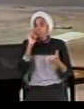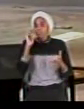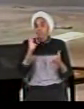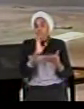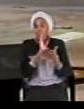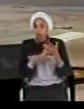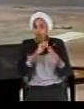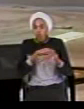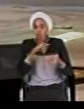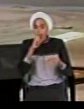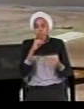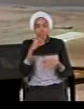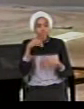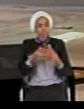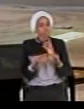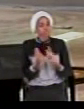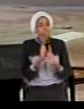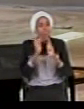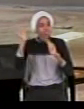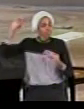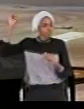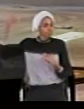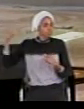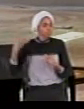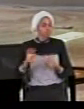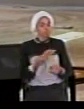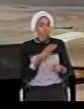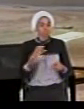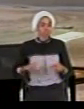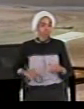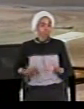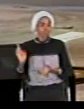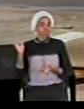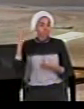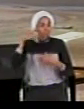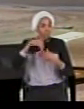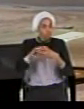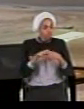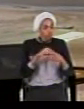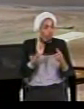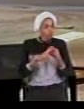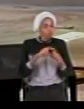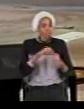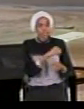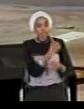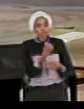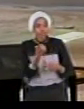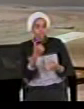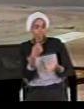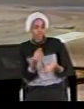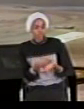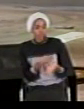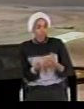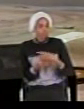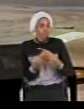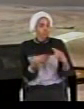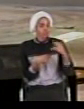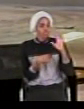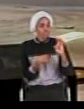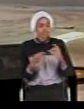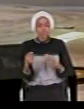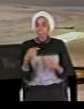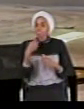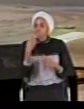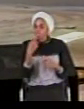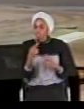into the gospel, into the grace of Christ, unto another gospel. And then in verse 7, it